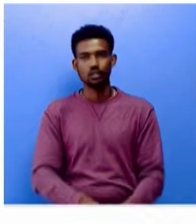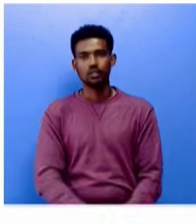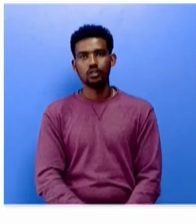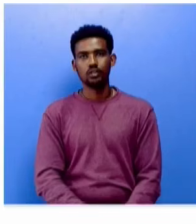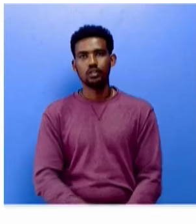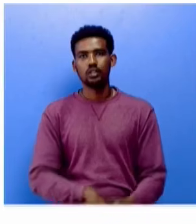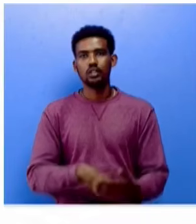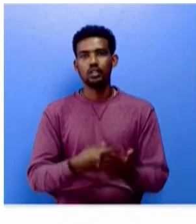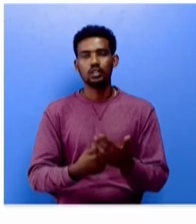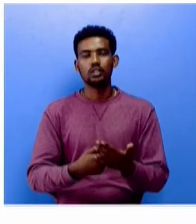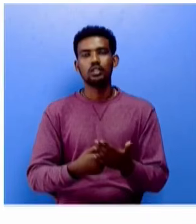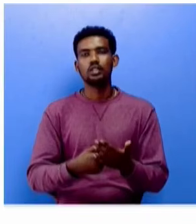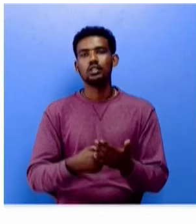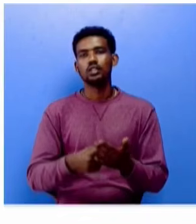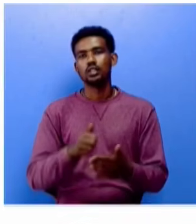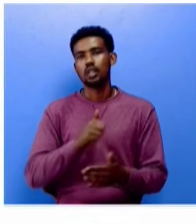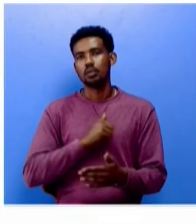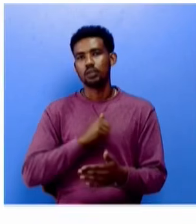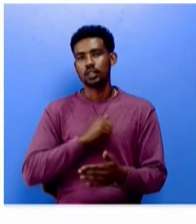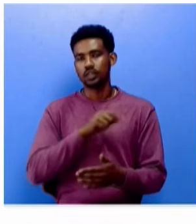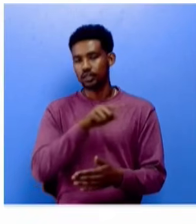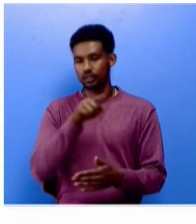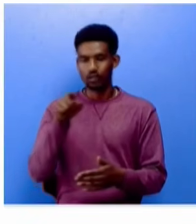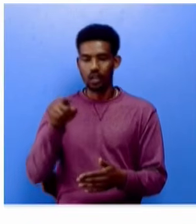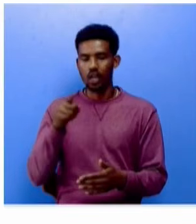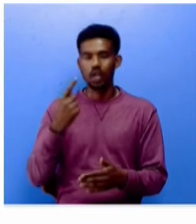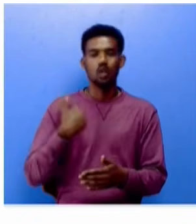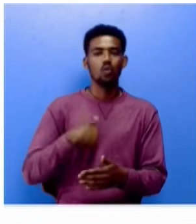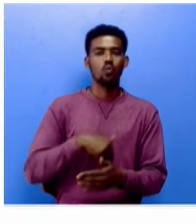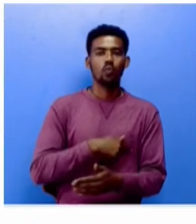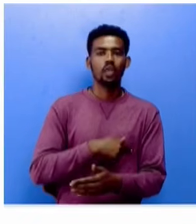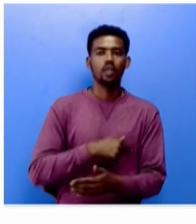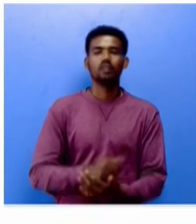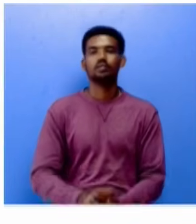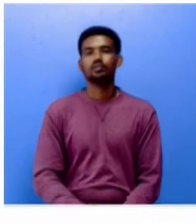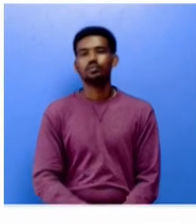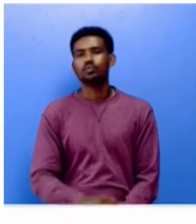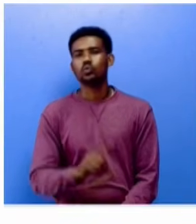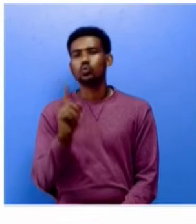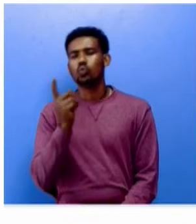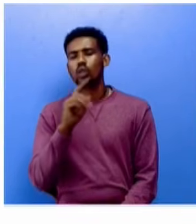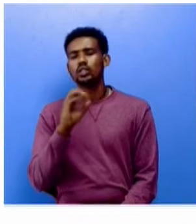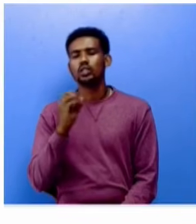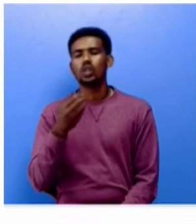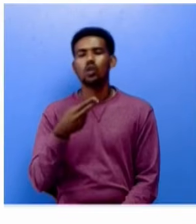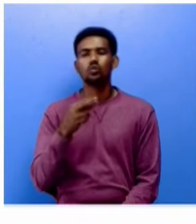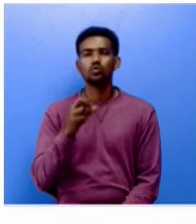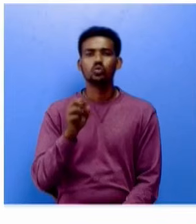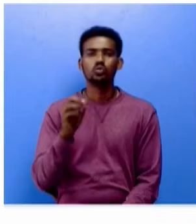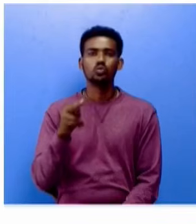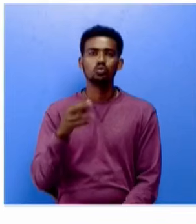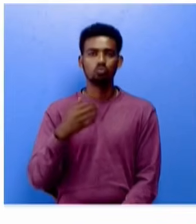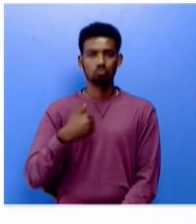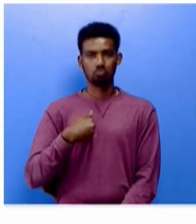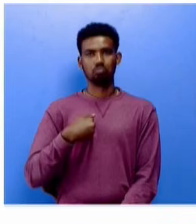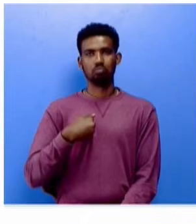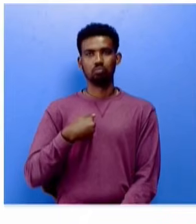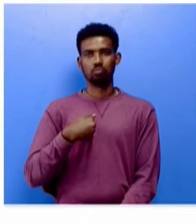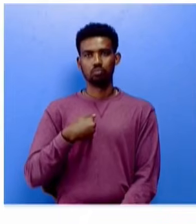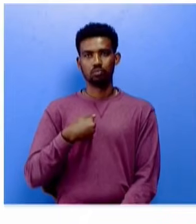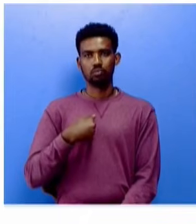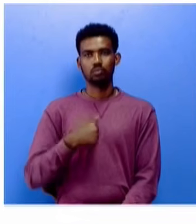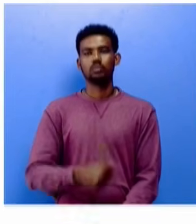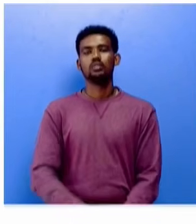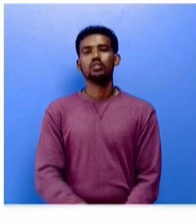So here is the subject, they, we. What about ought to is here? Here is ought to, and here is also ought